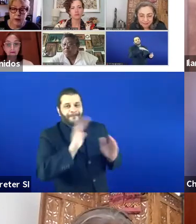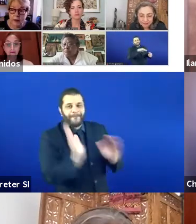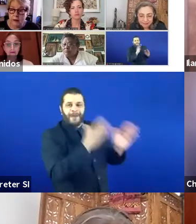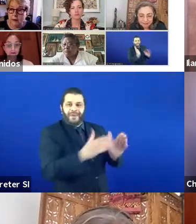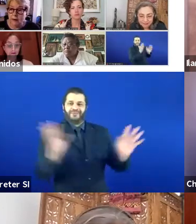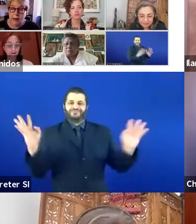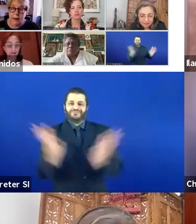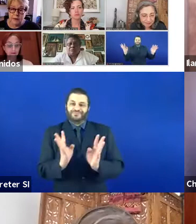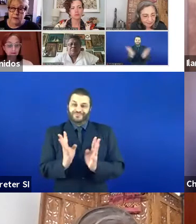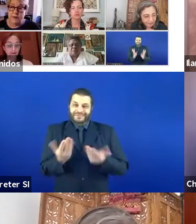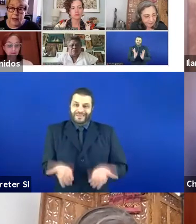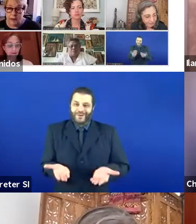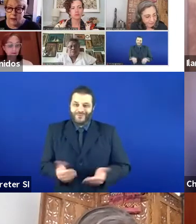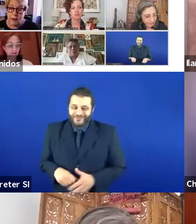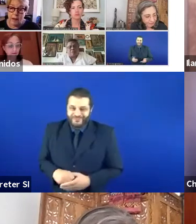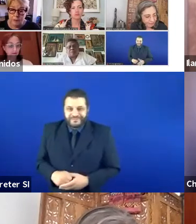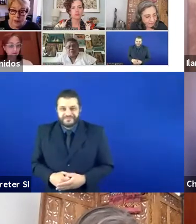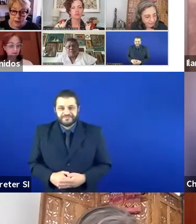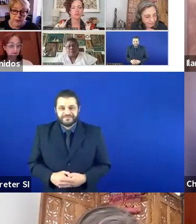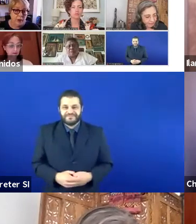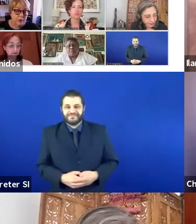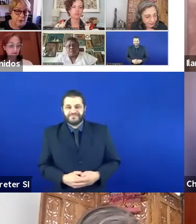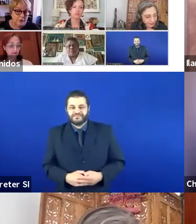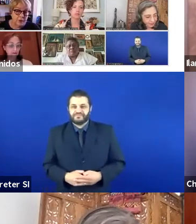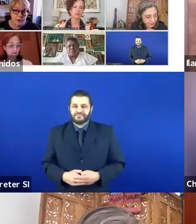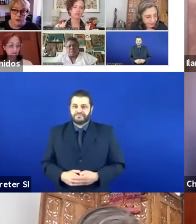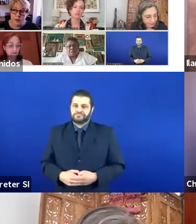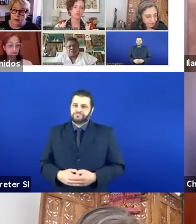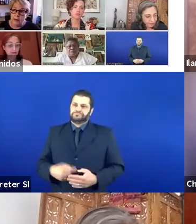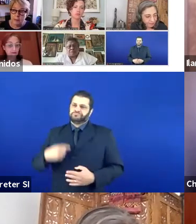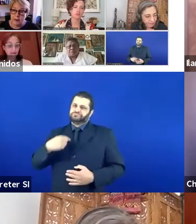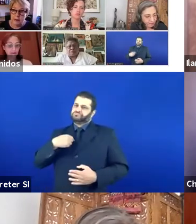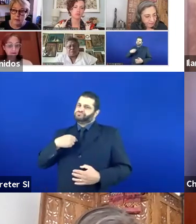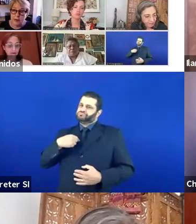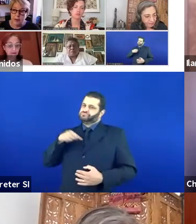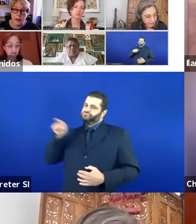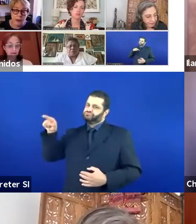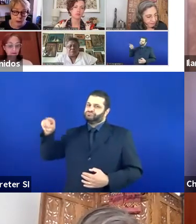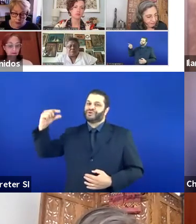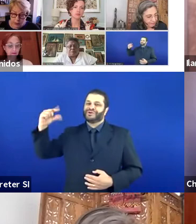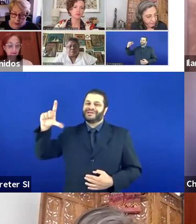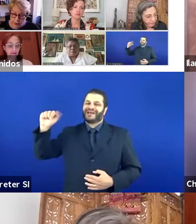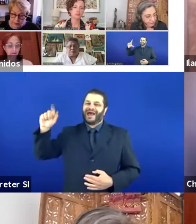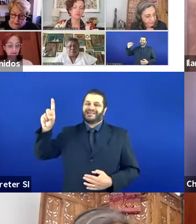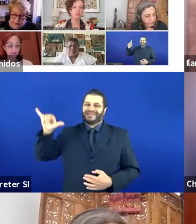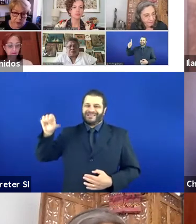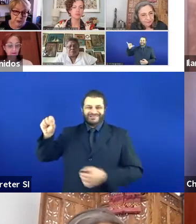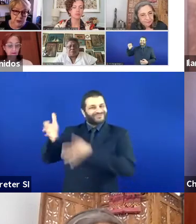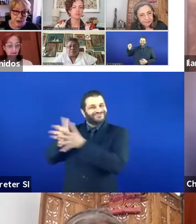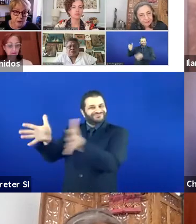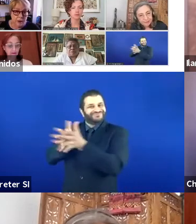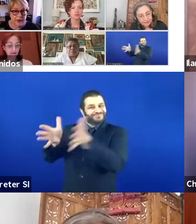everything Gladys has said. So I will focus a little bit differently on how I think these